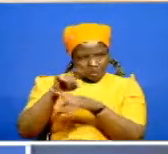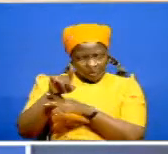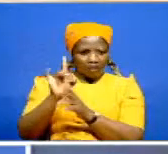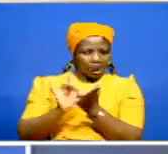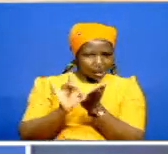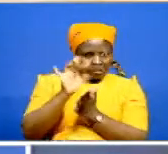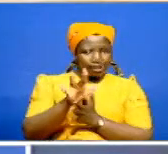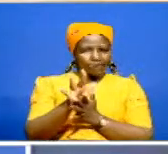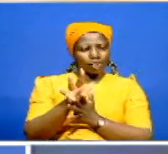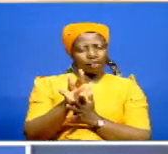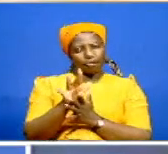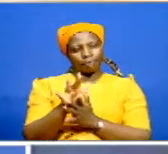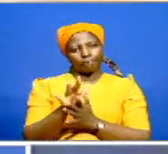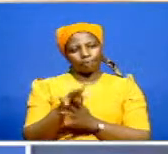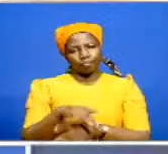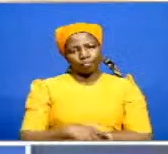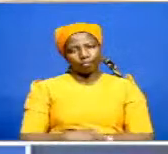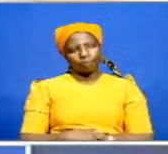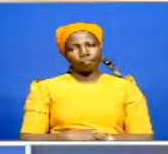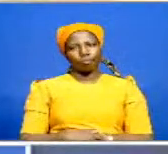Washira, Channel One News.